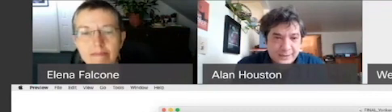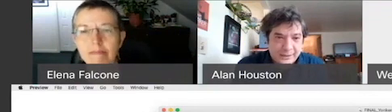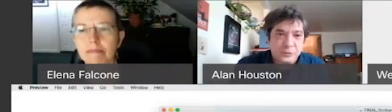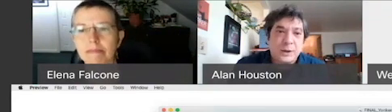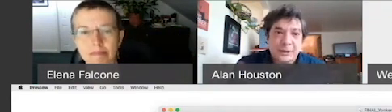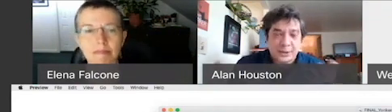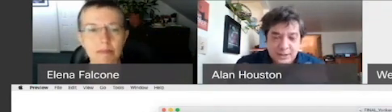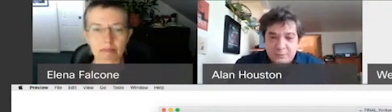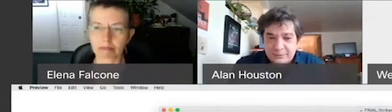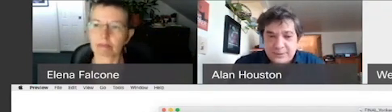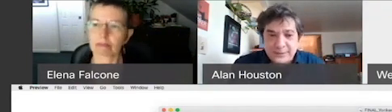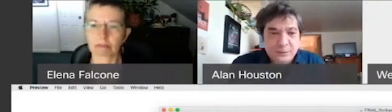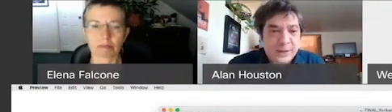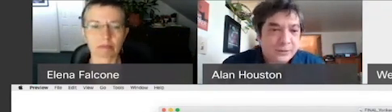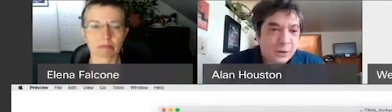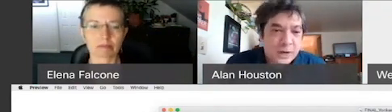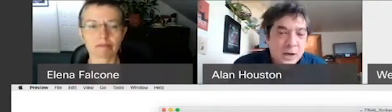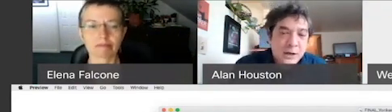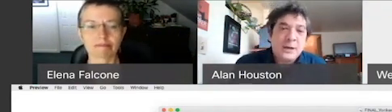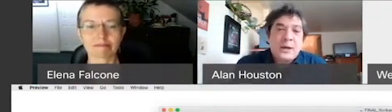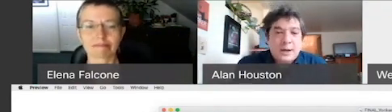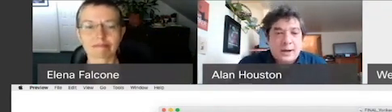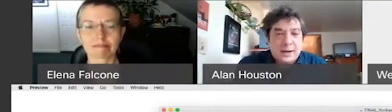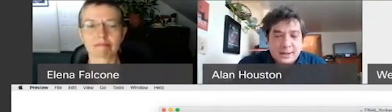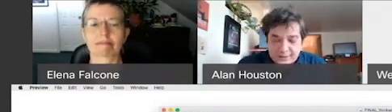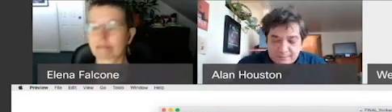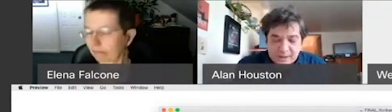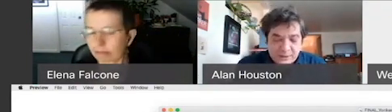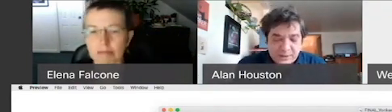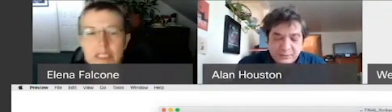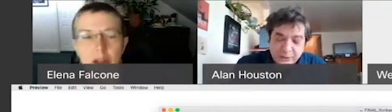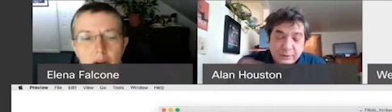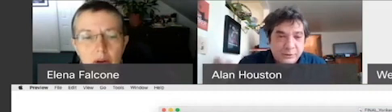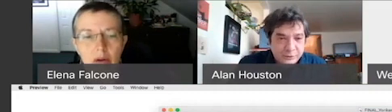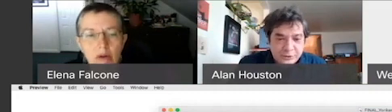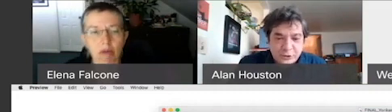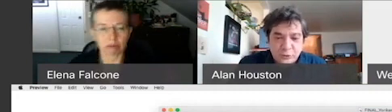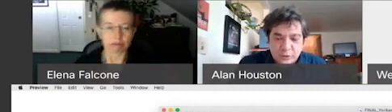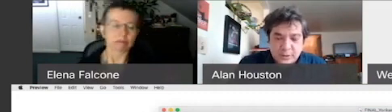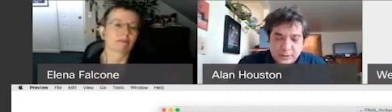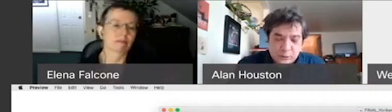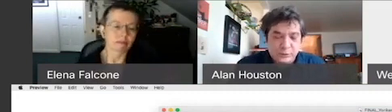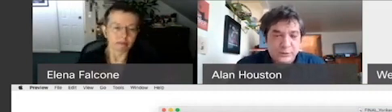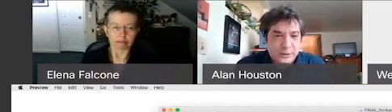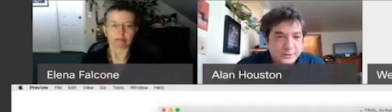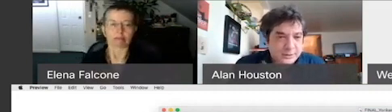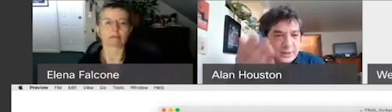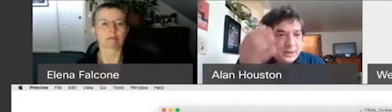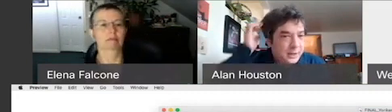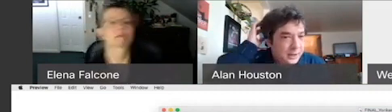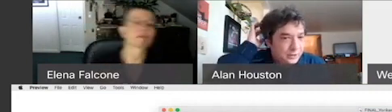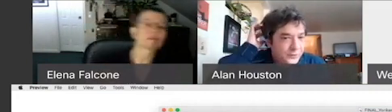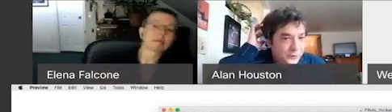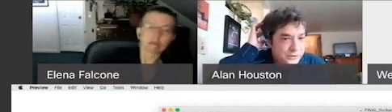mention a couple of things that we have going on that may be of particular interest to older adults. The